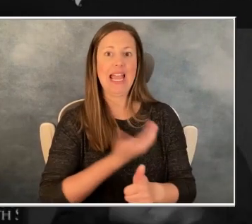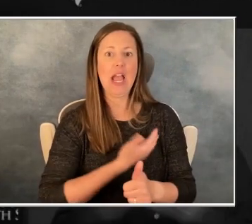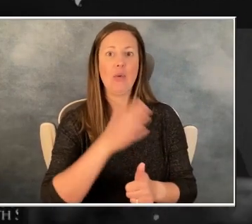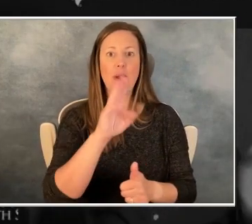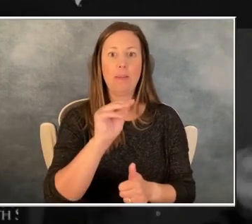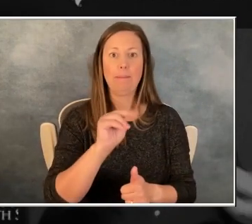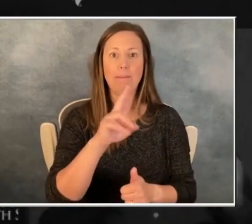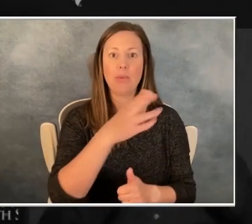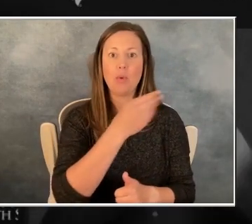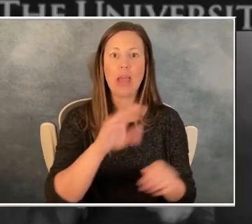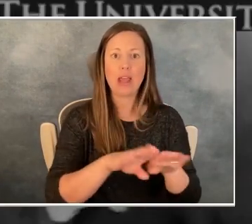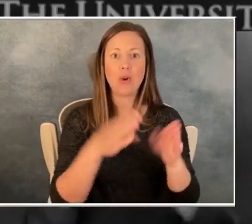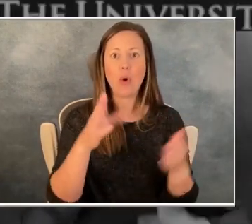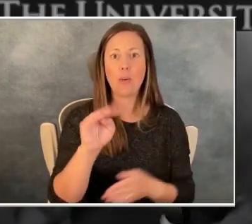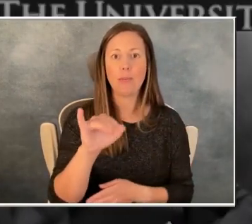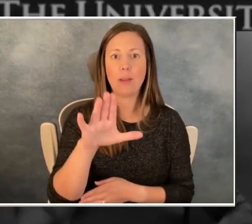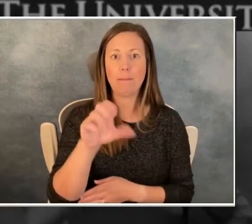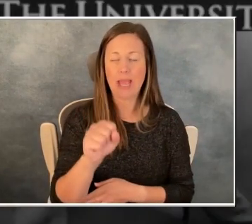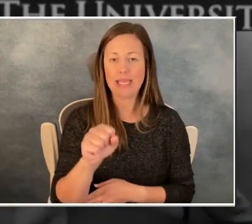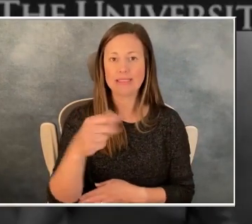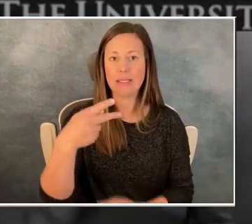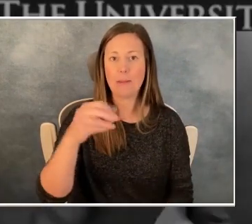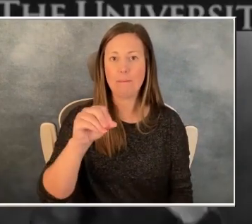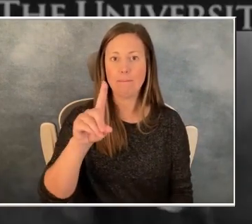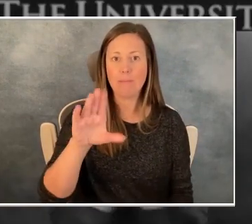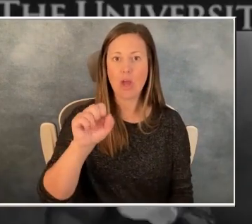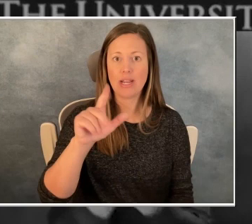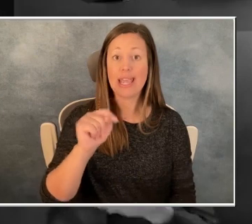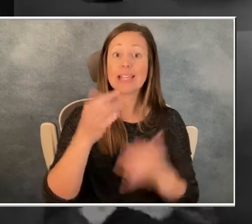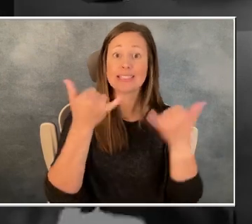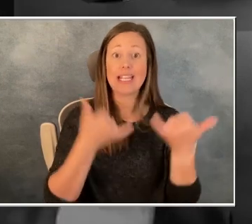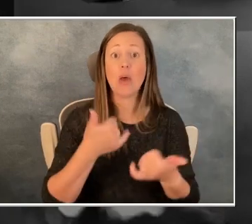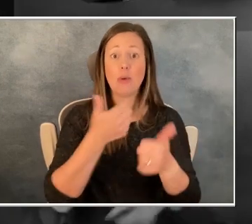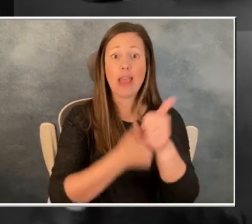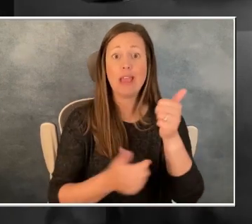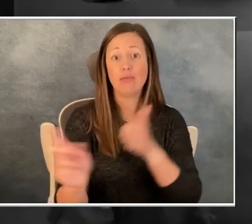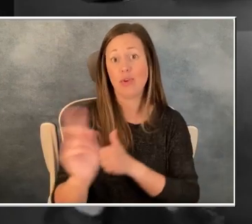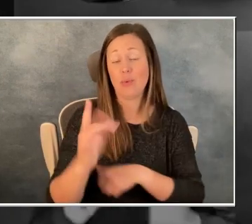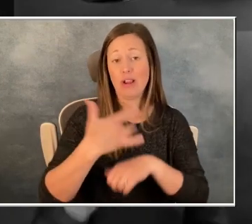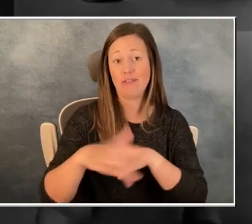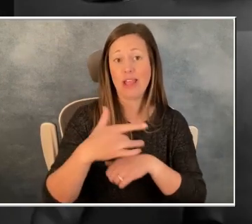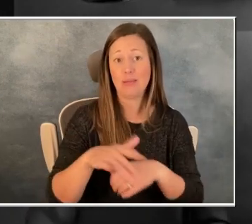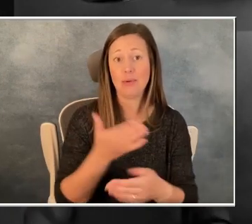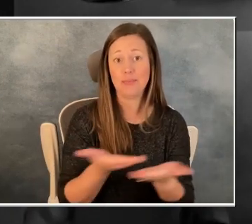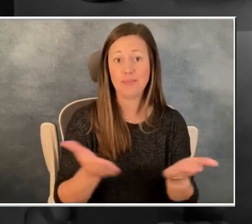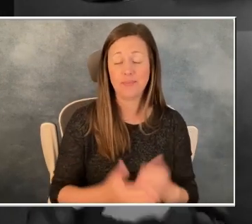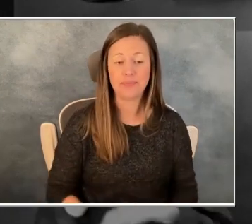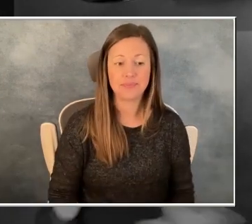Mics with Dr. Stites podcast. Now, everywhere podcasts are available.